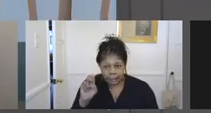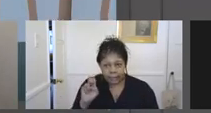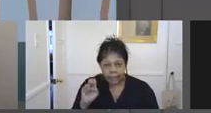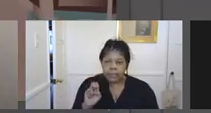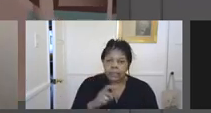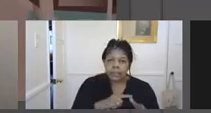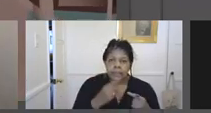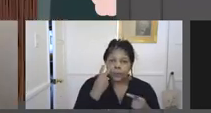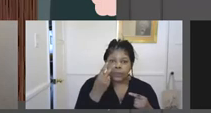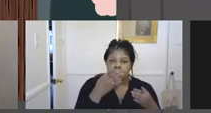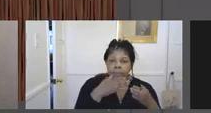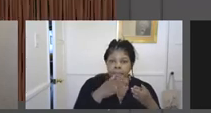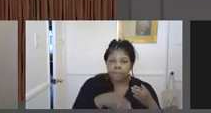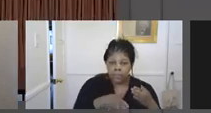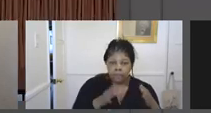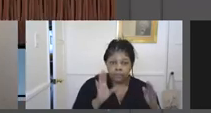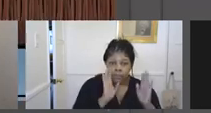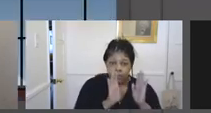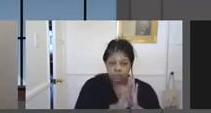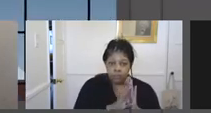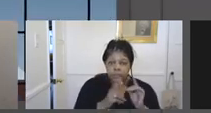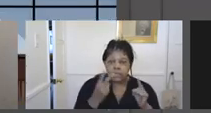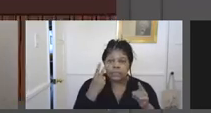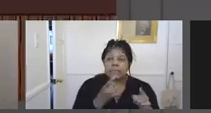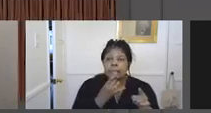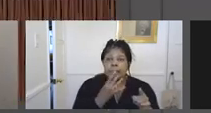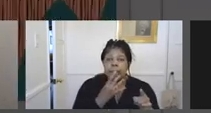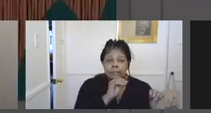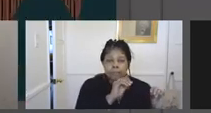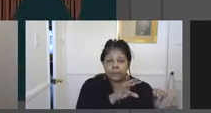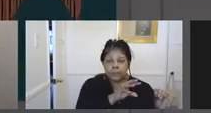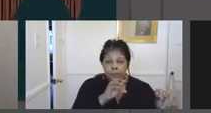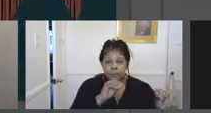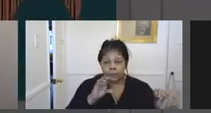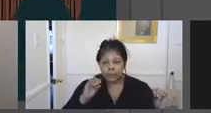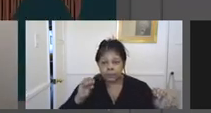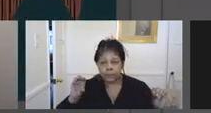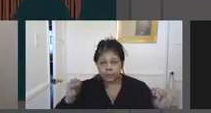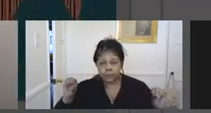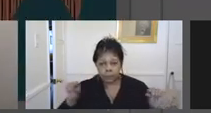have this string of lights that go across